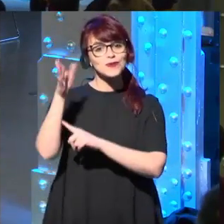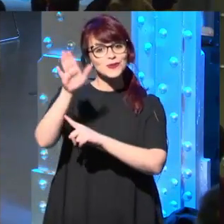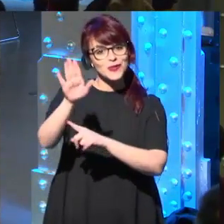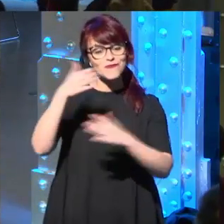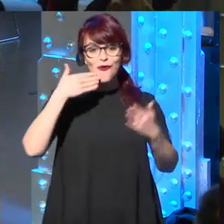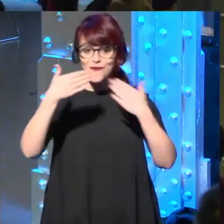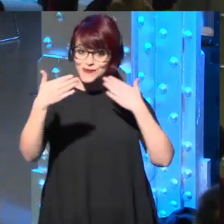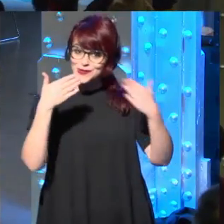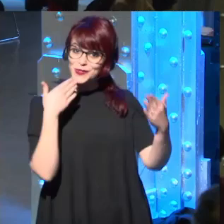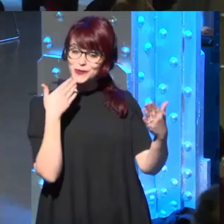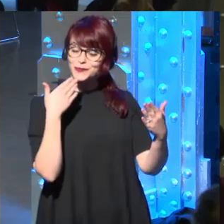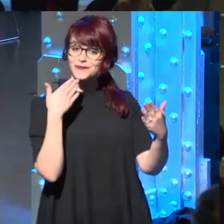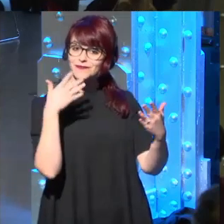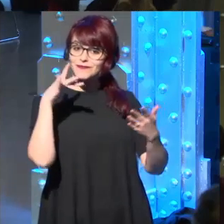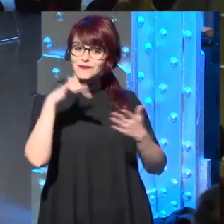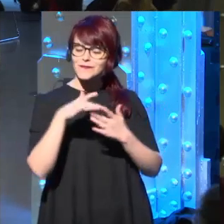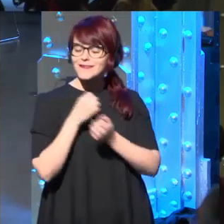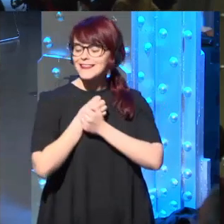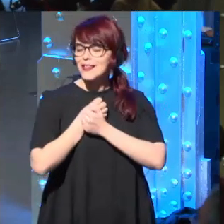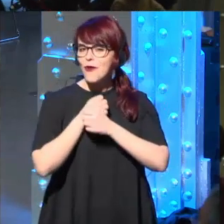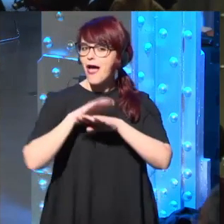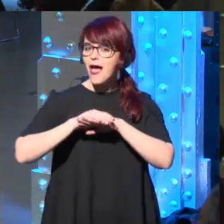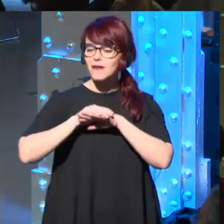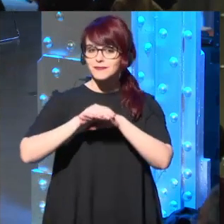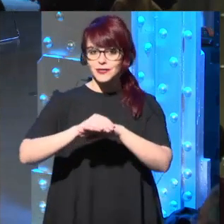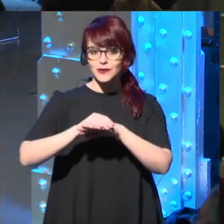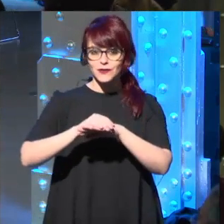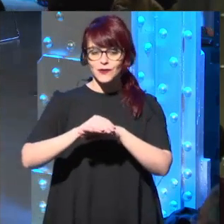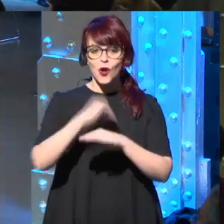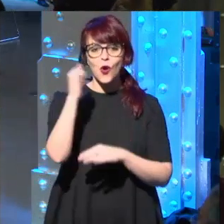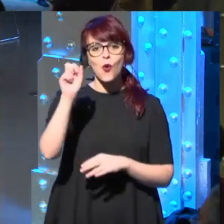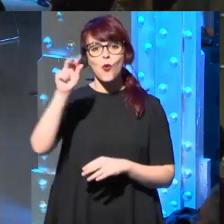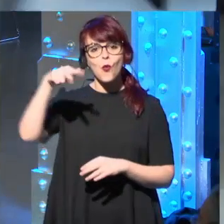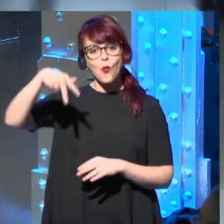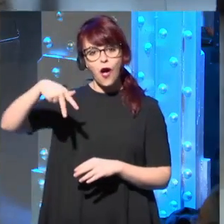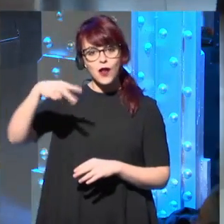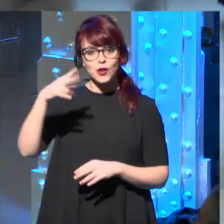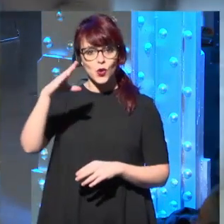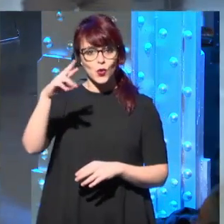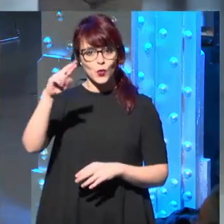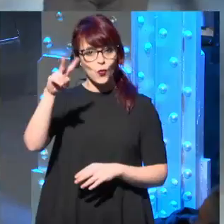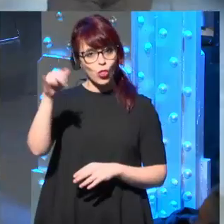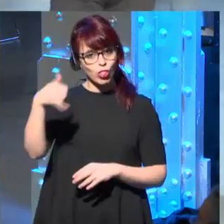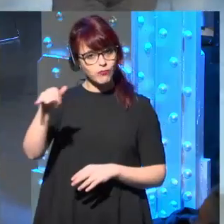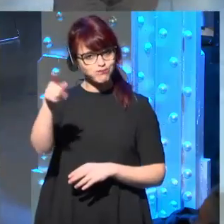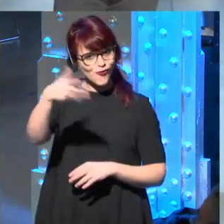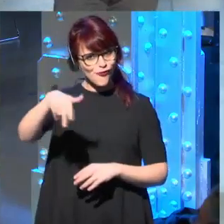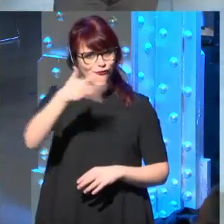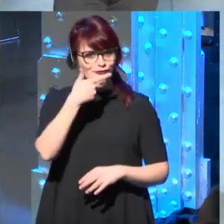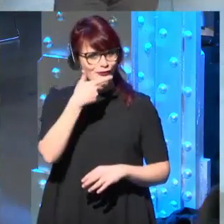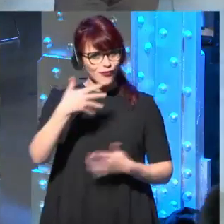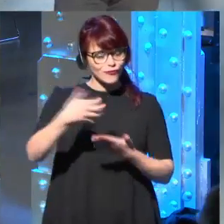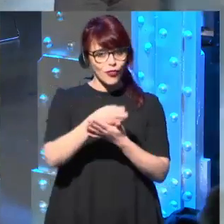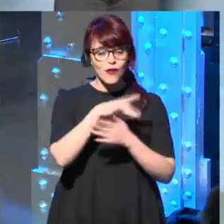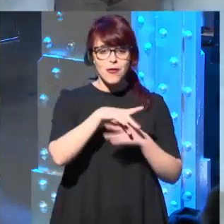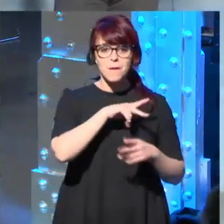for the presentation and the conversation that we are going to hold with our dear friend Juan Cruz. You all know him